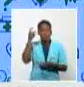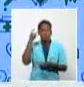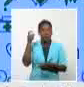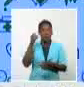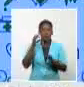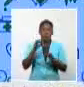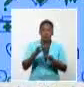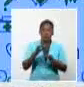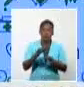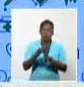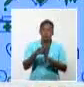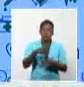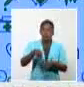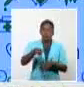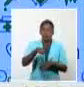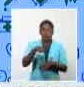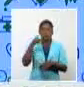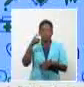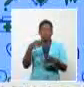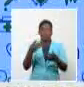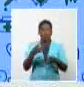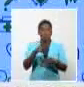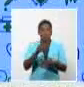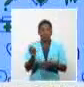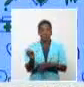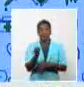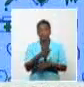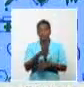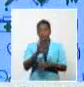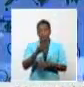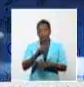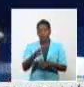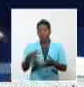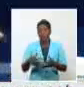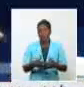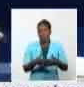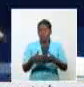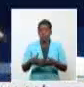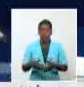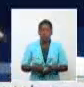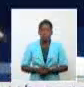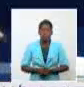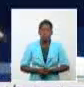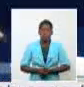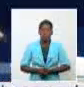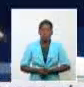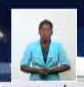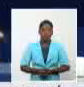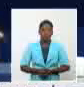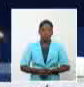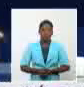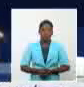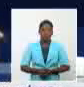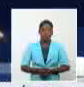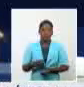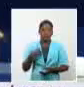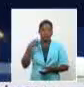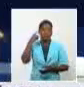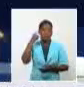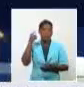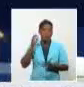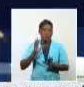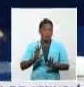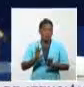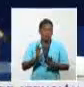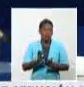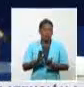of our healthcare professionals that denies all these absurd manipulations? Well, I think